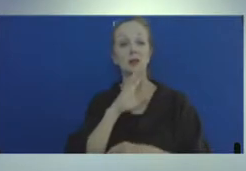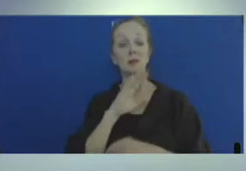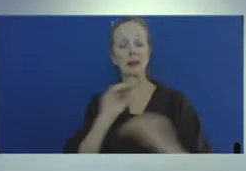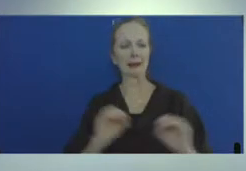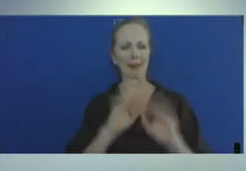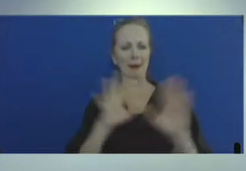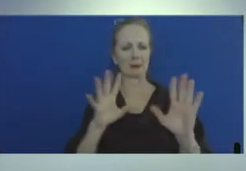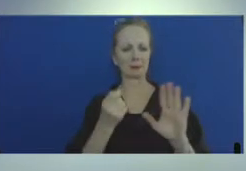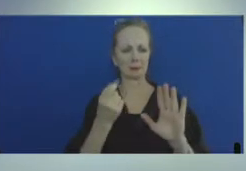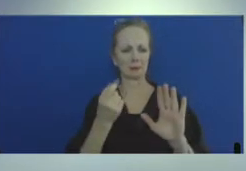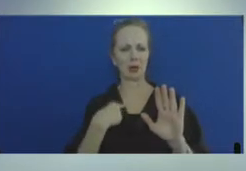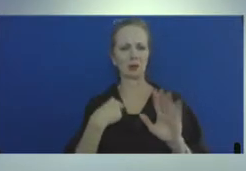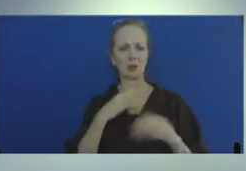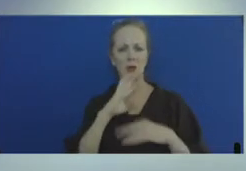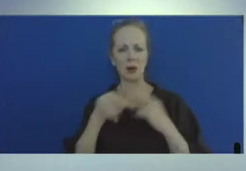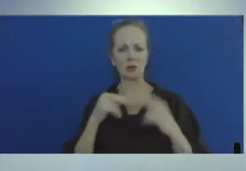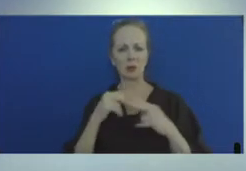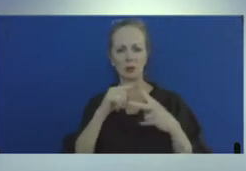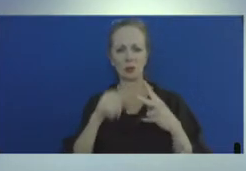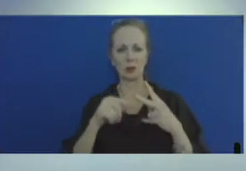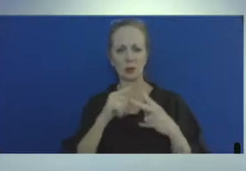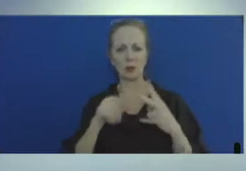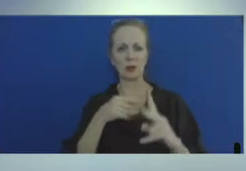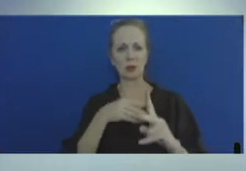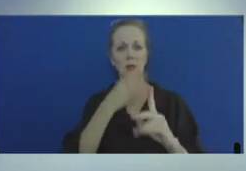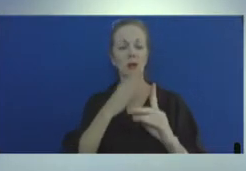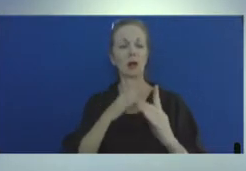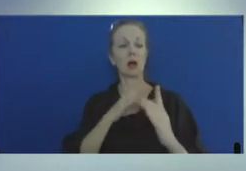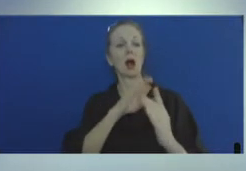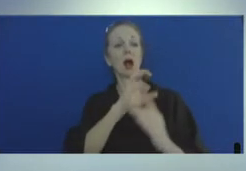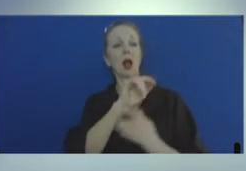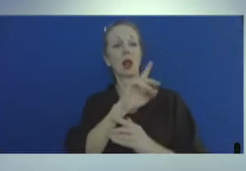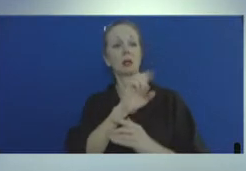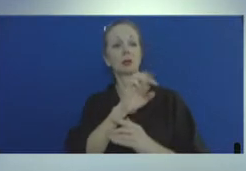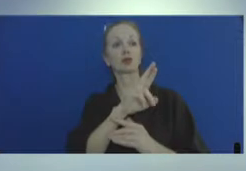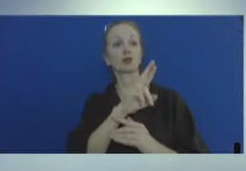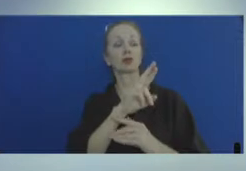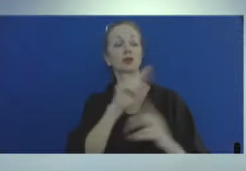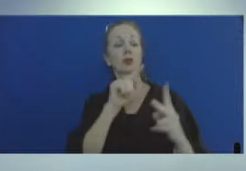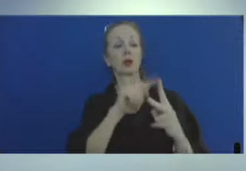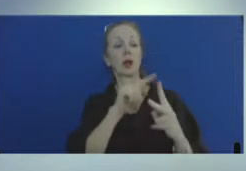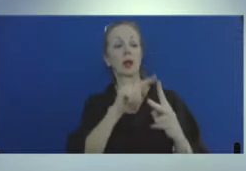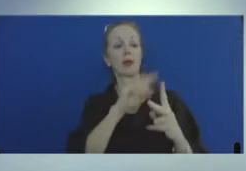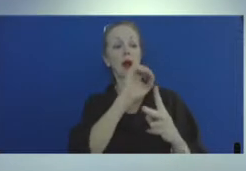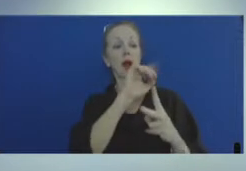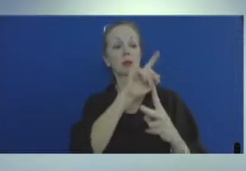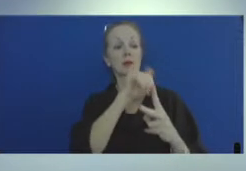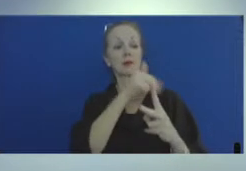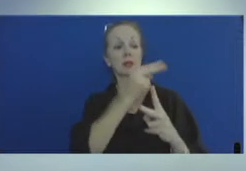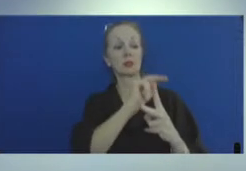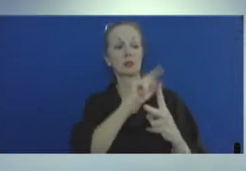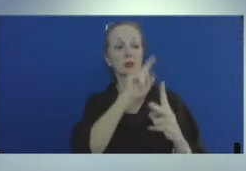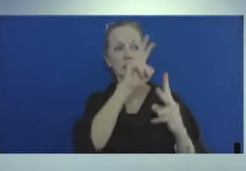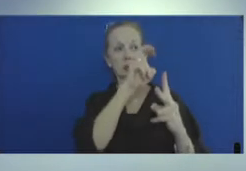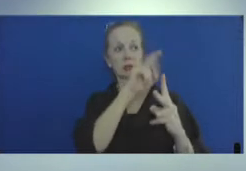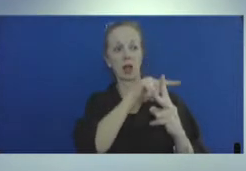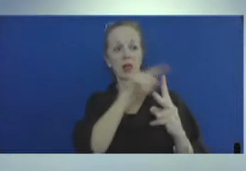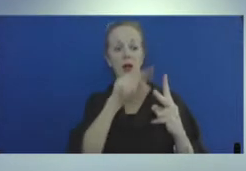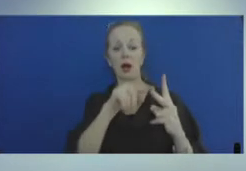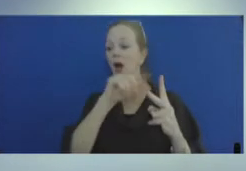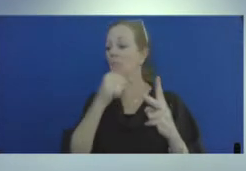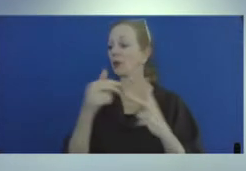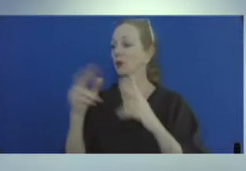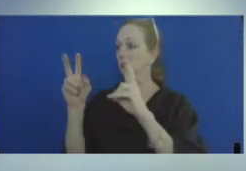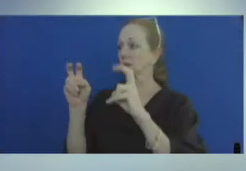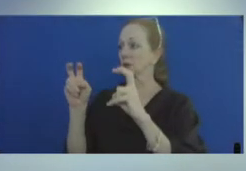is addressing the cluster slash conservation issue, mm-hmm. and the other one is the referral. Mm-hmm. So on the